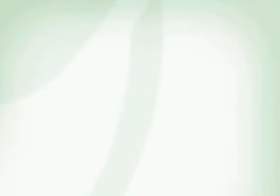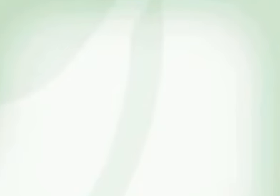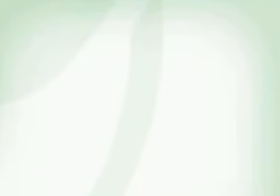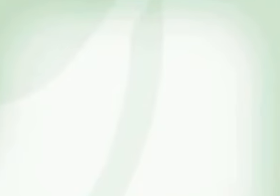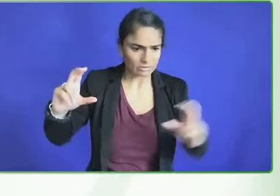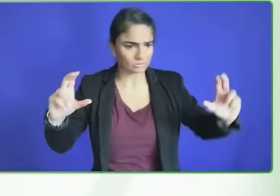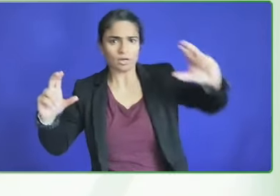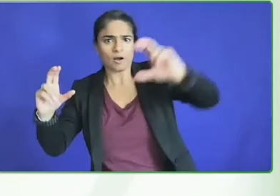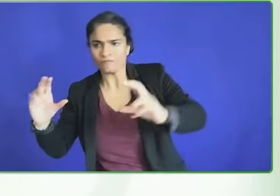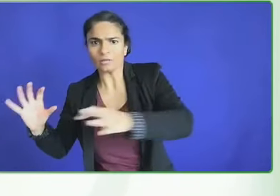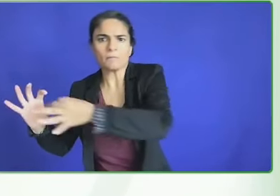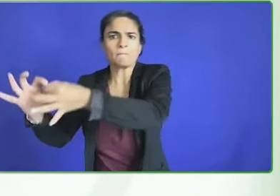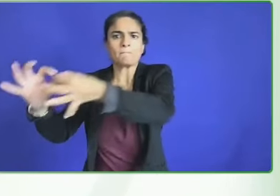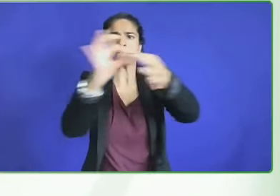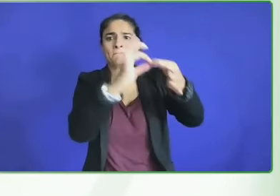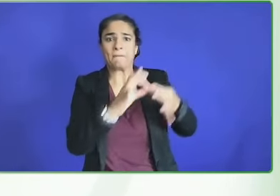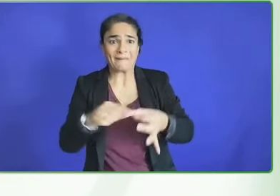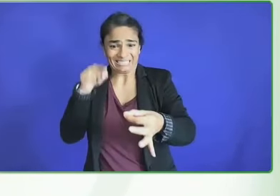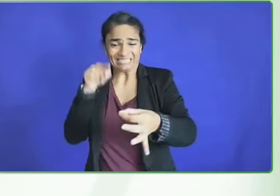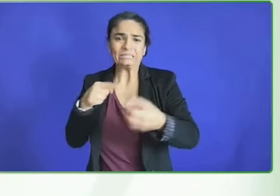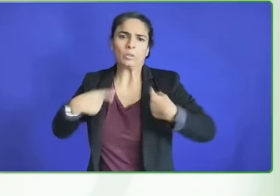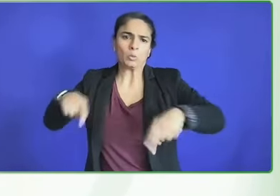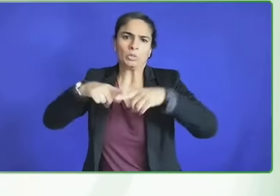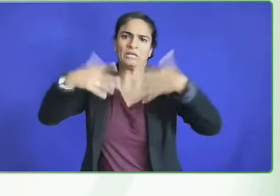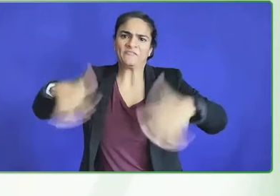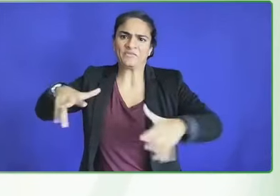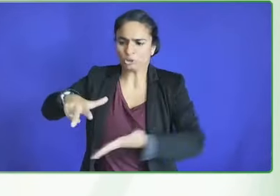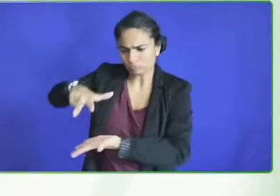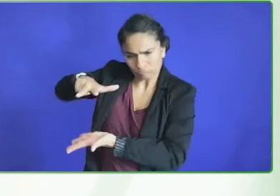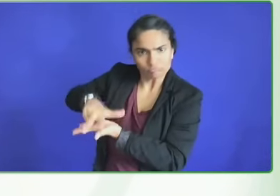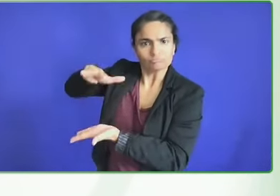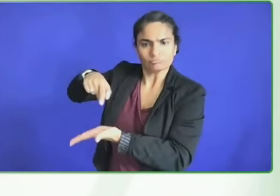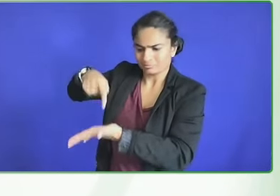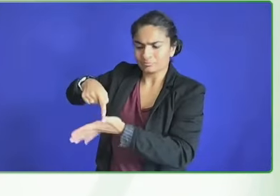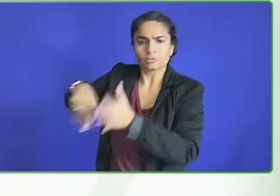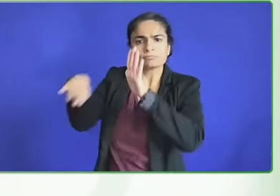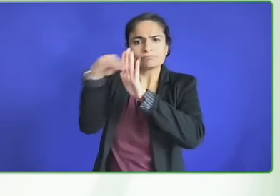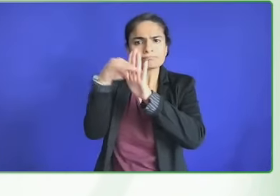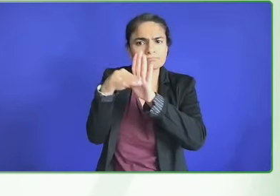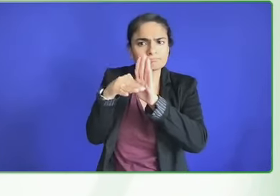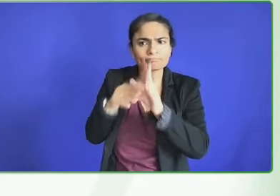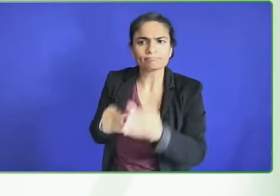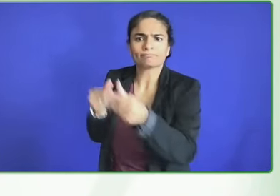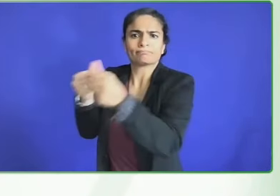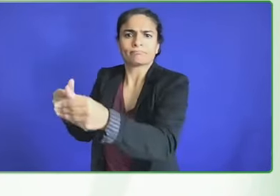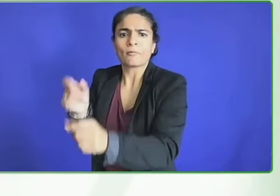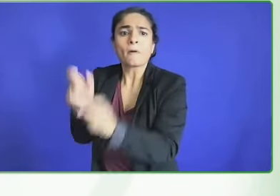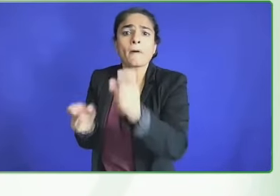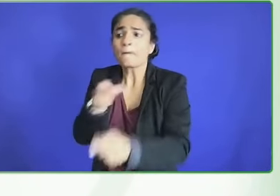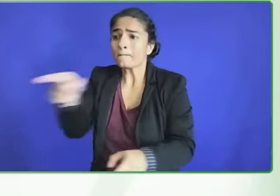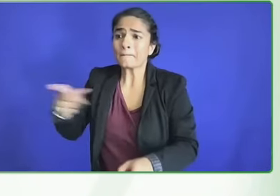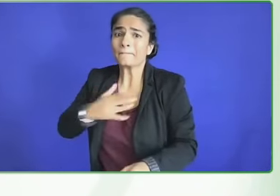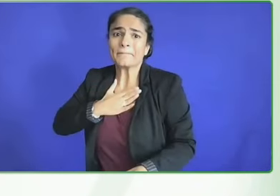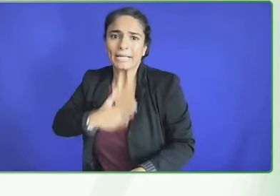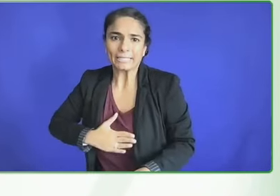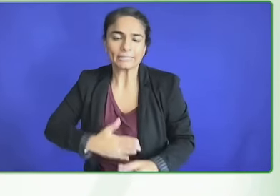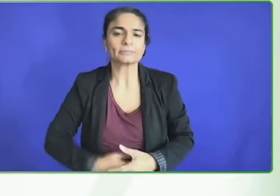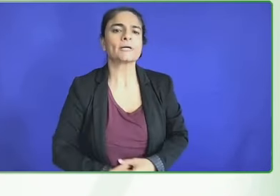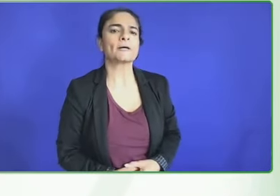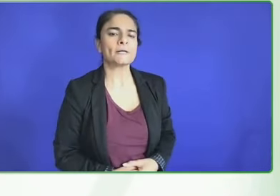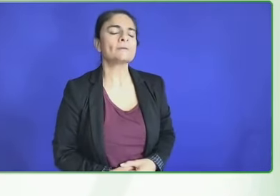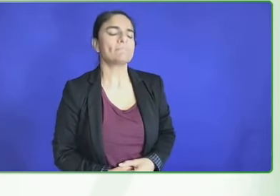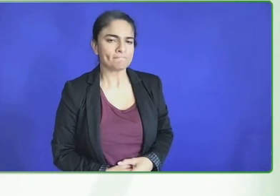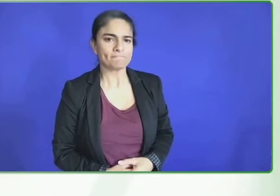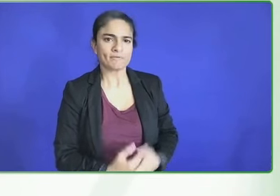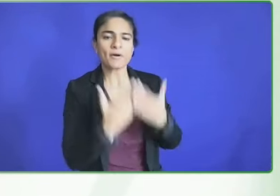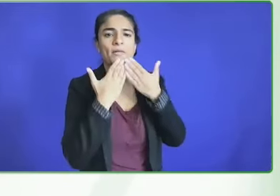very much to Dan, but also to SB Muniraju for responding there as well. Okay, we're now moving to Ireland, and it's my honour now